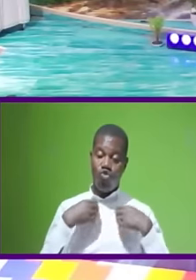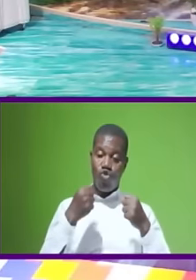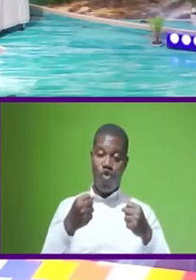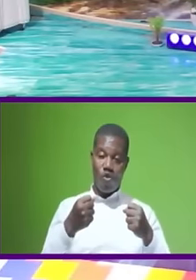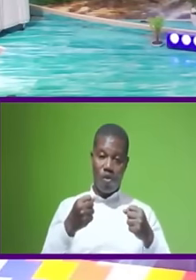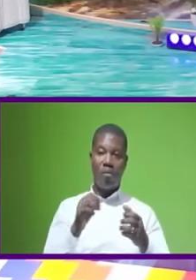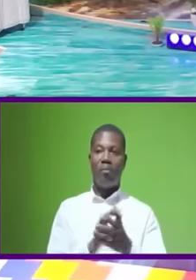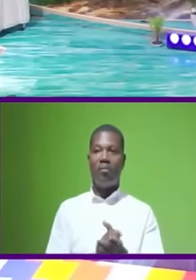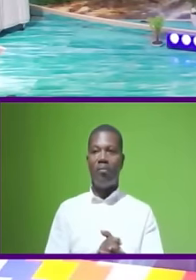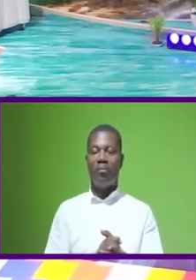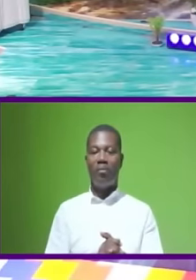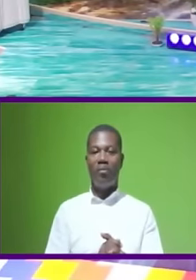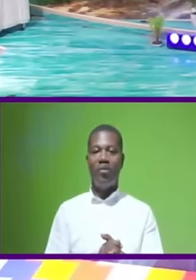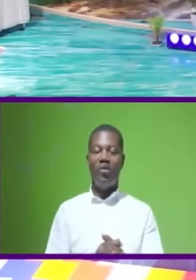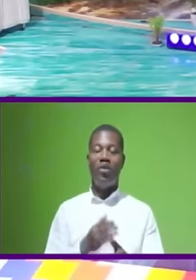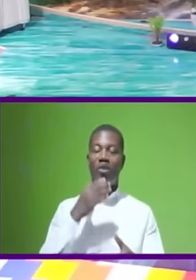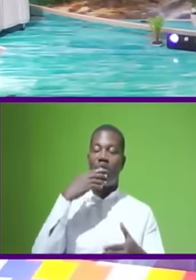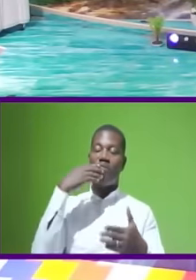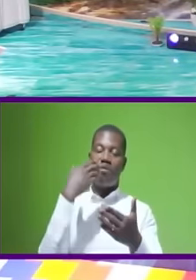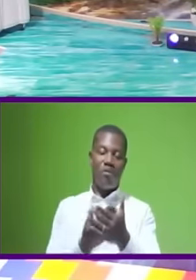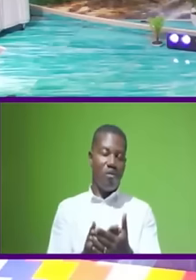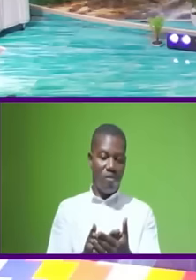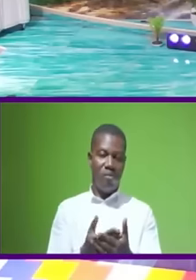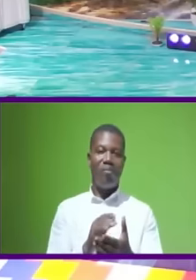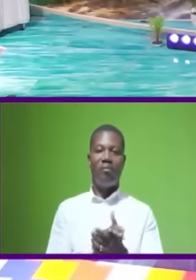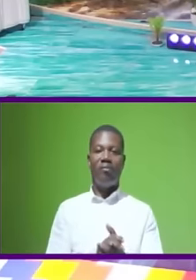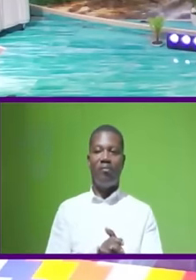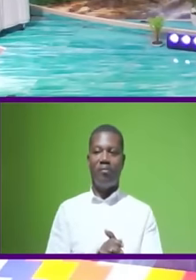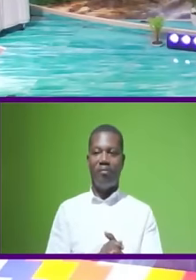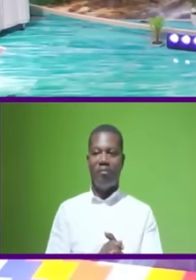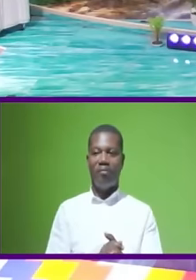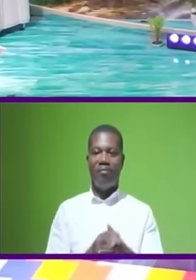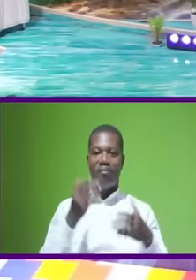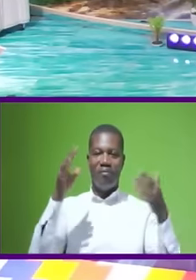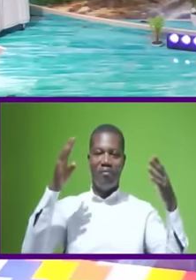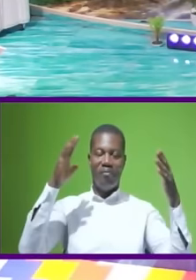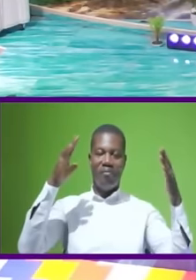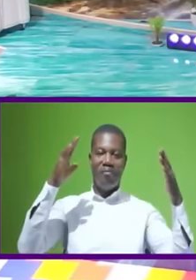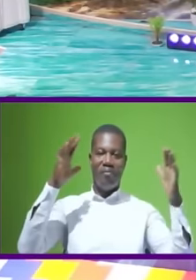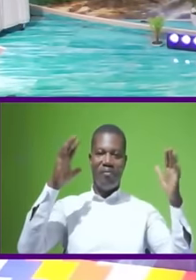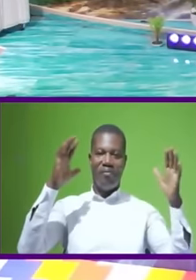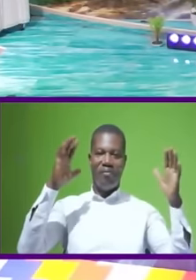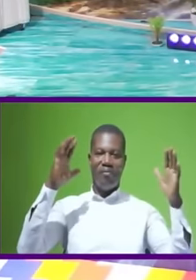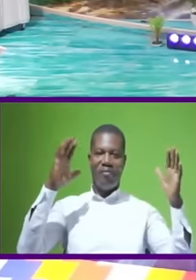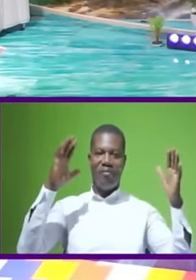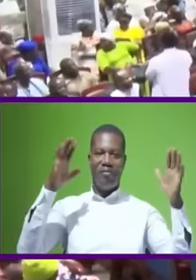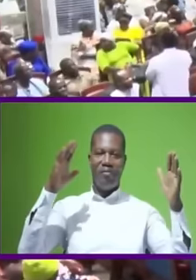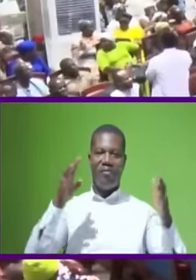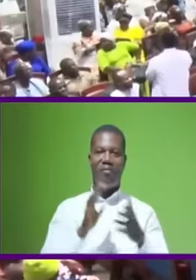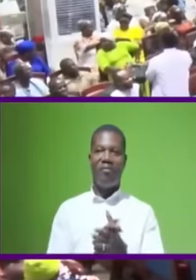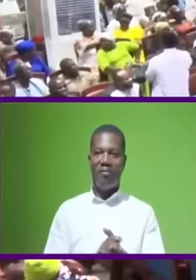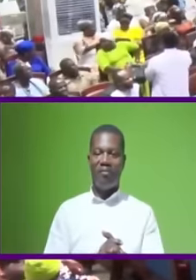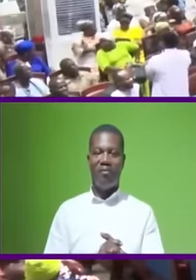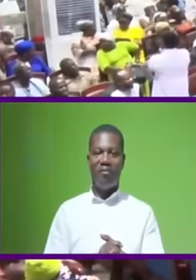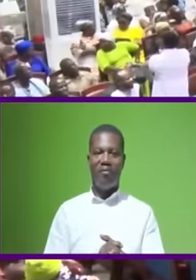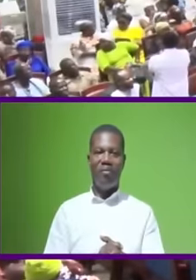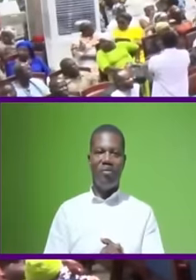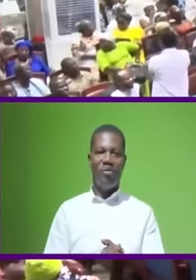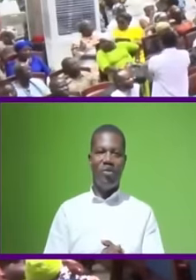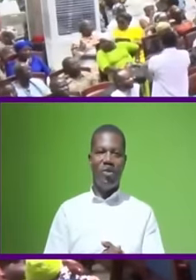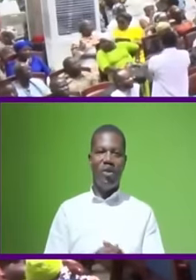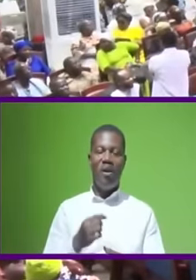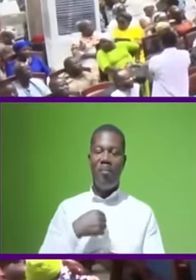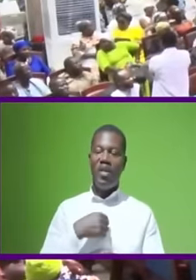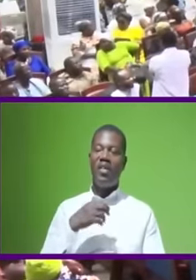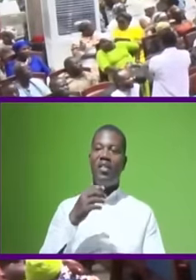my feet, yes. Oh Jesus, beware. Hallelujah. It shall beware. Me